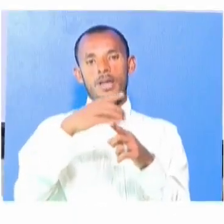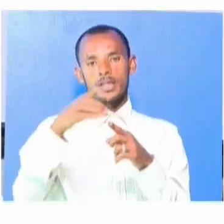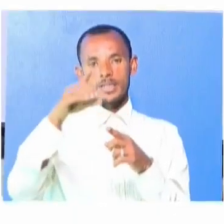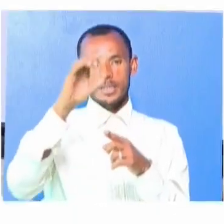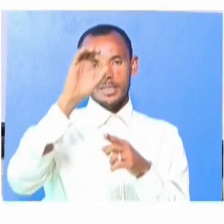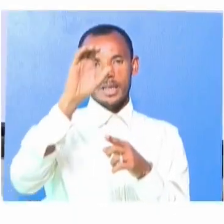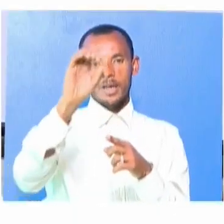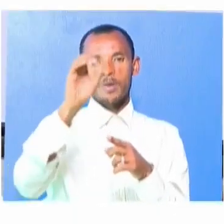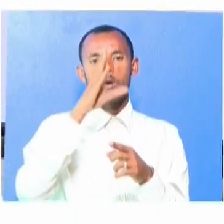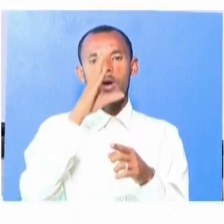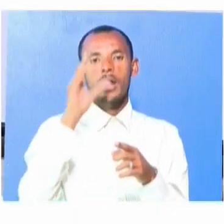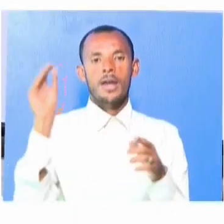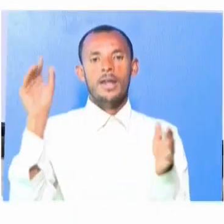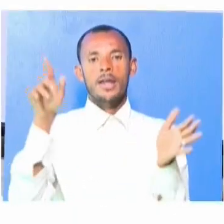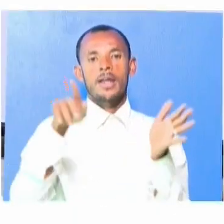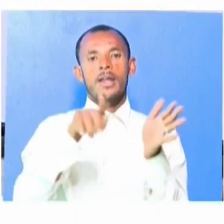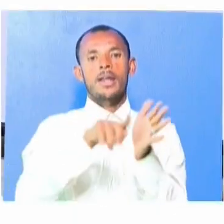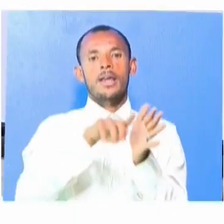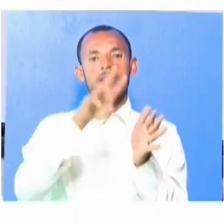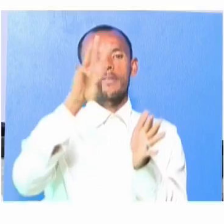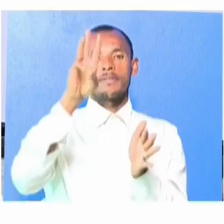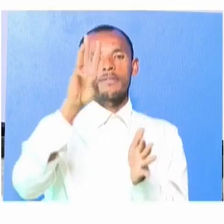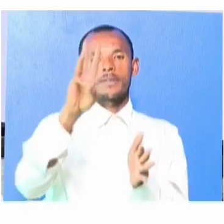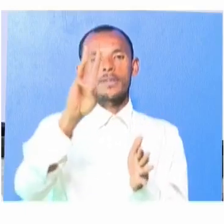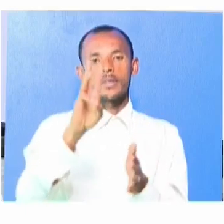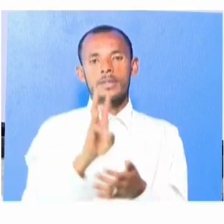and negative number 6,